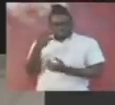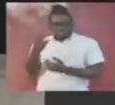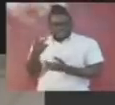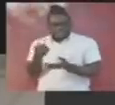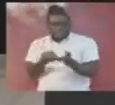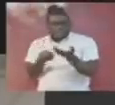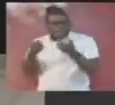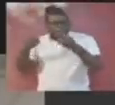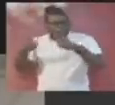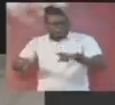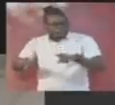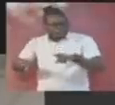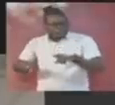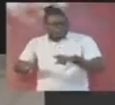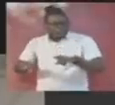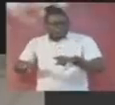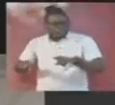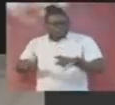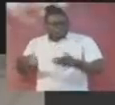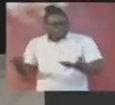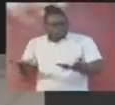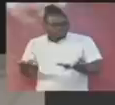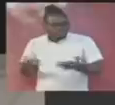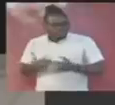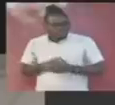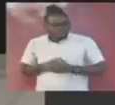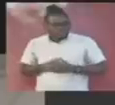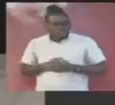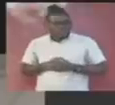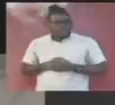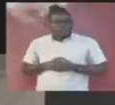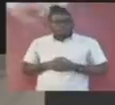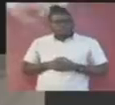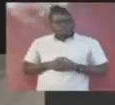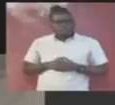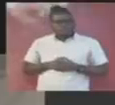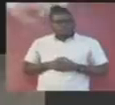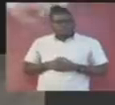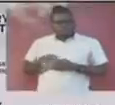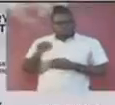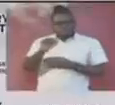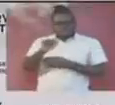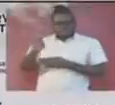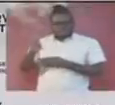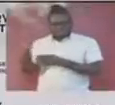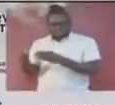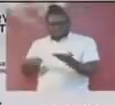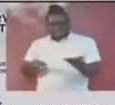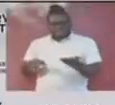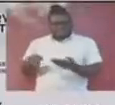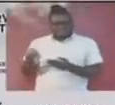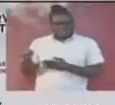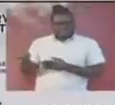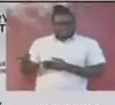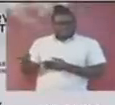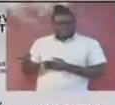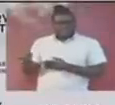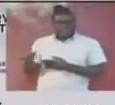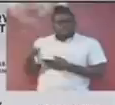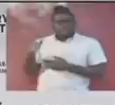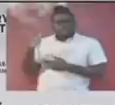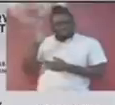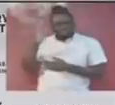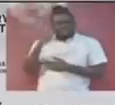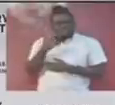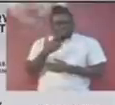their children to travel to school every day? Okay. Thank you. Thank you, Paula, for that question. Yes. So